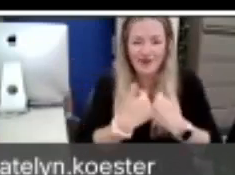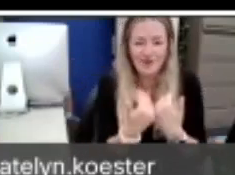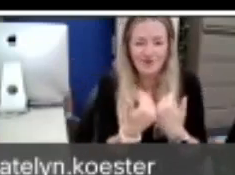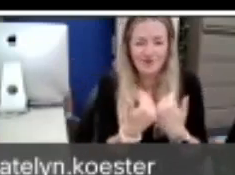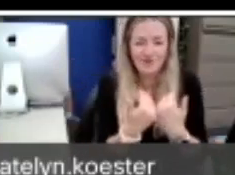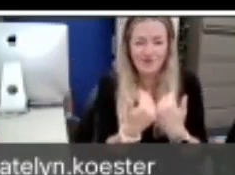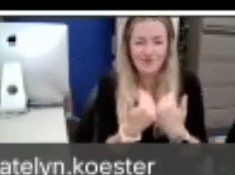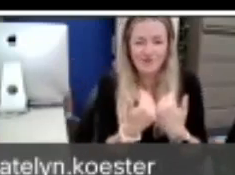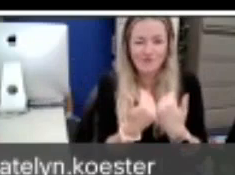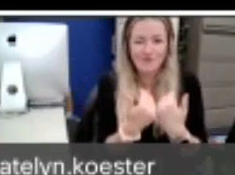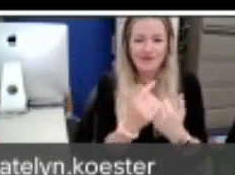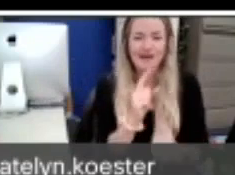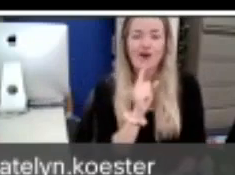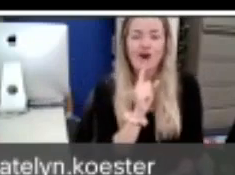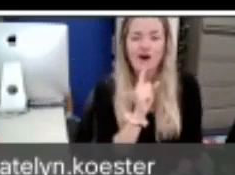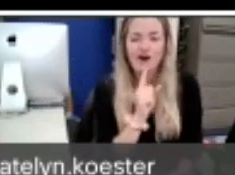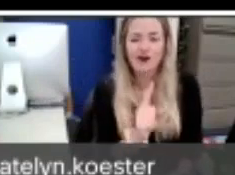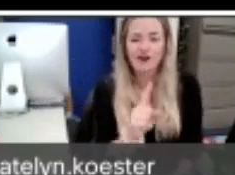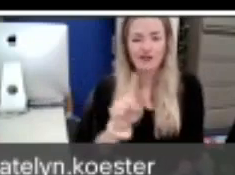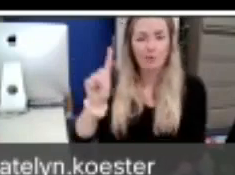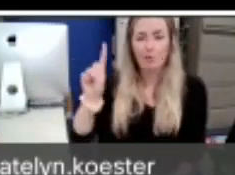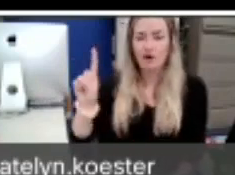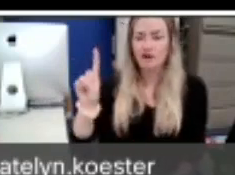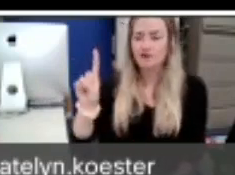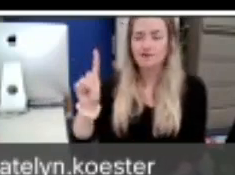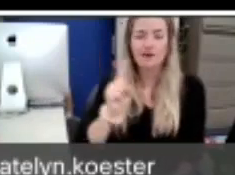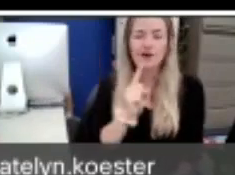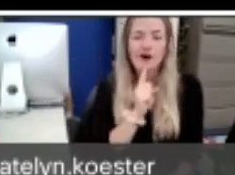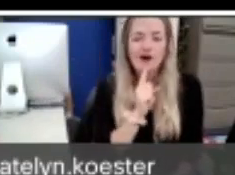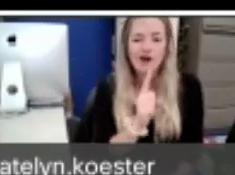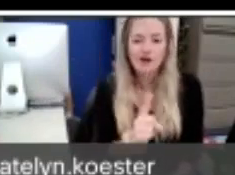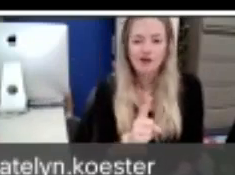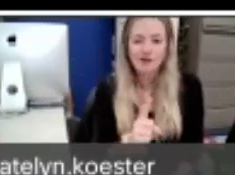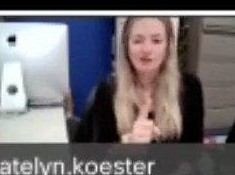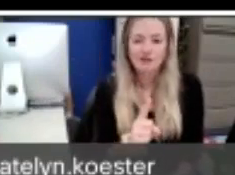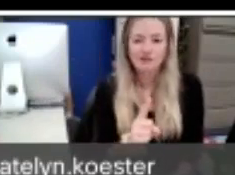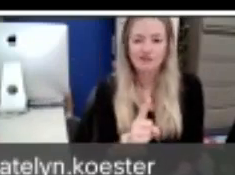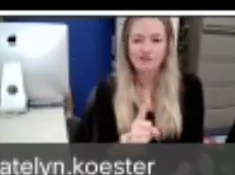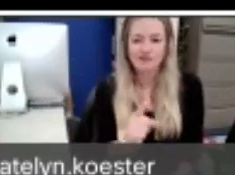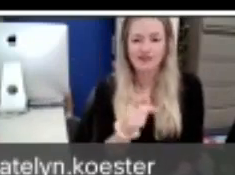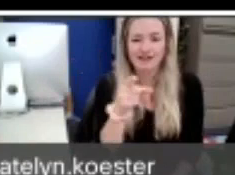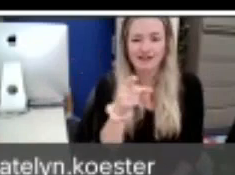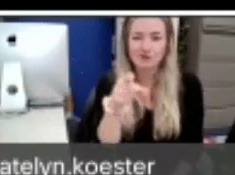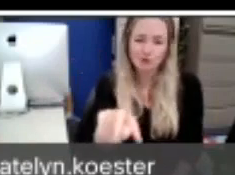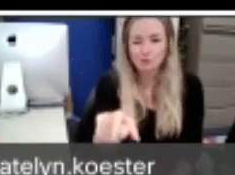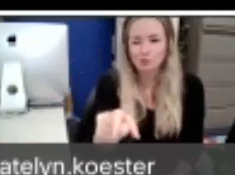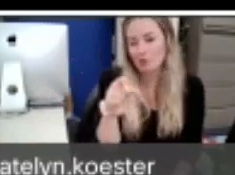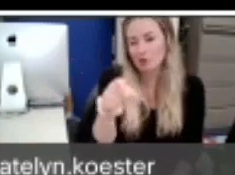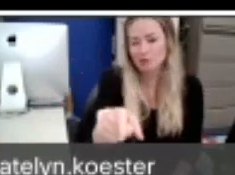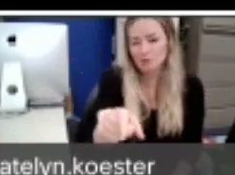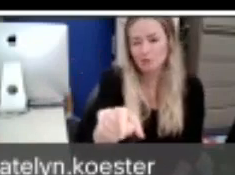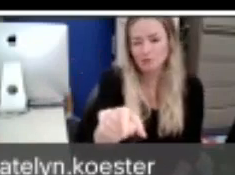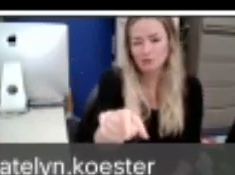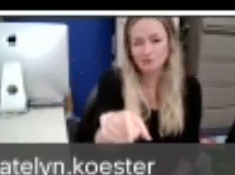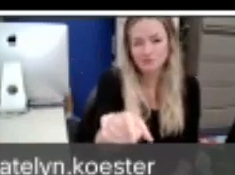So your hands kind of roll off each other. How. R, the number one off your chin. R. And then you